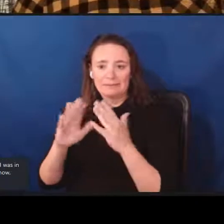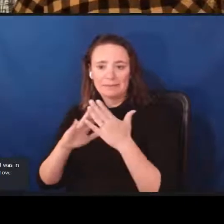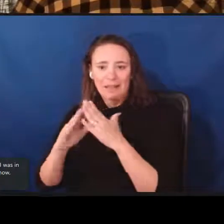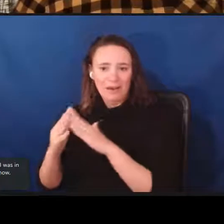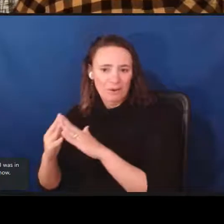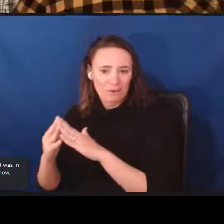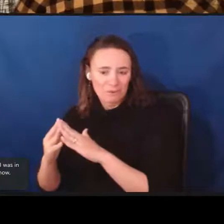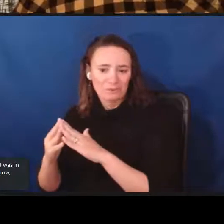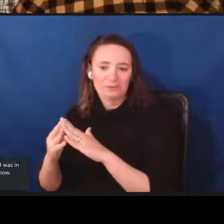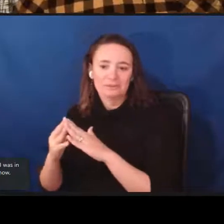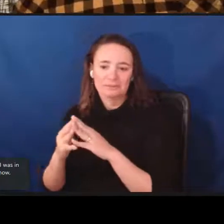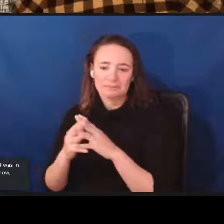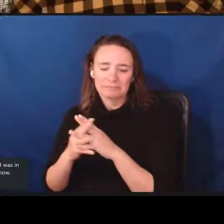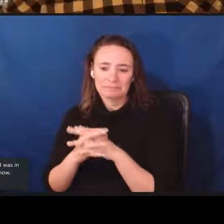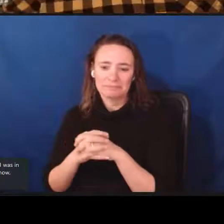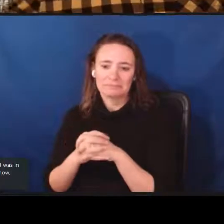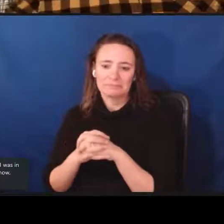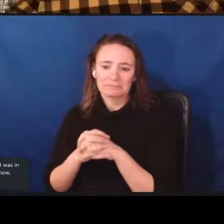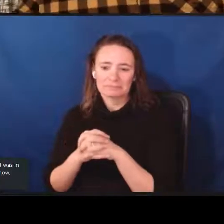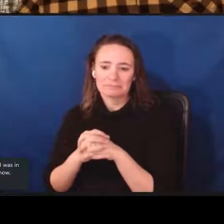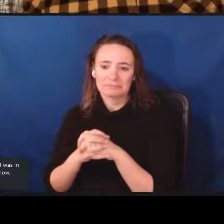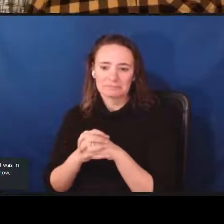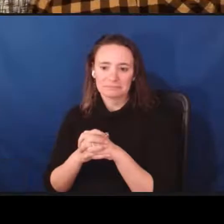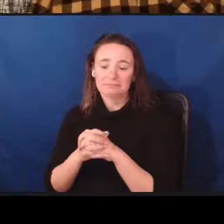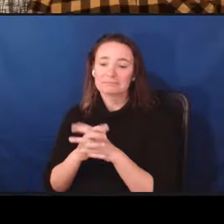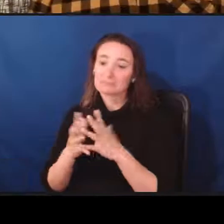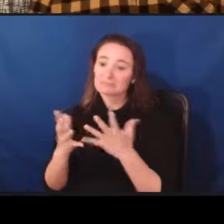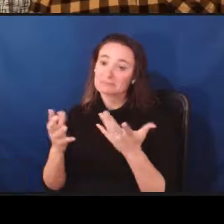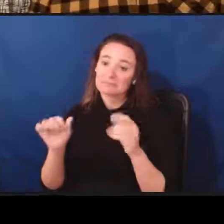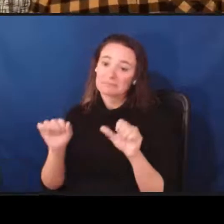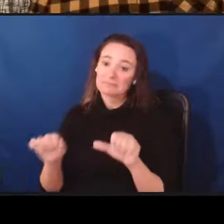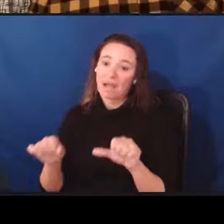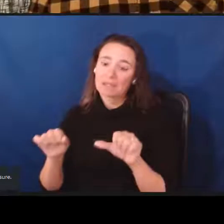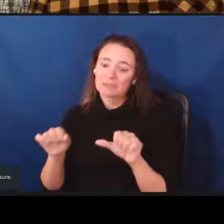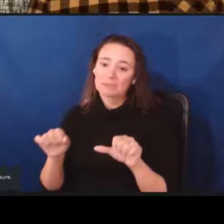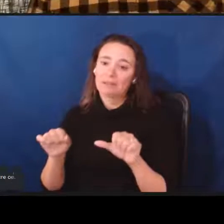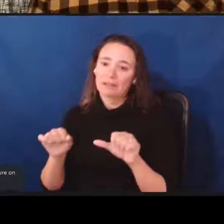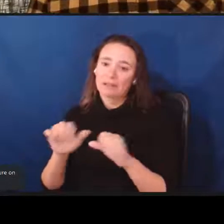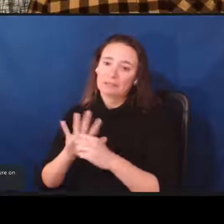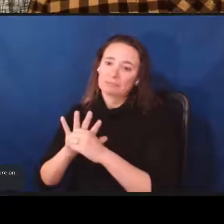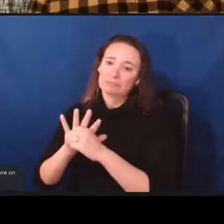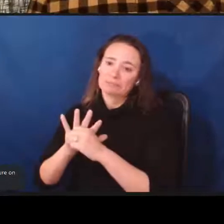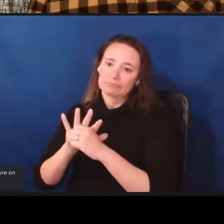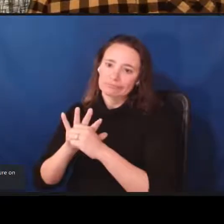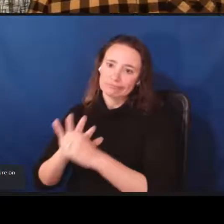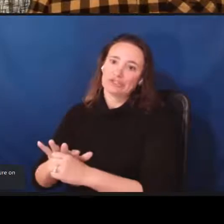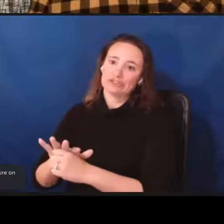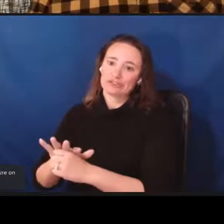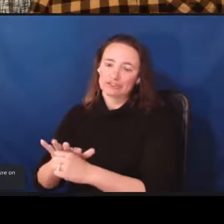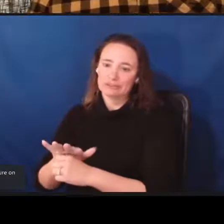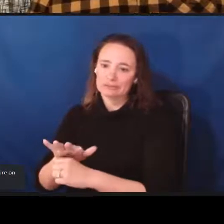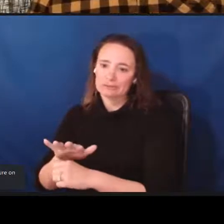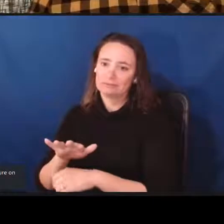the town made it possible and kind of put pressure on them